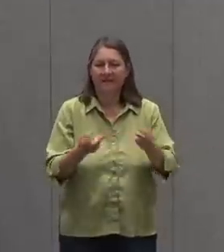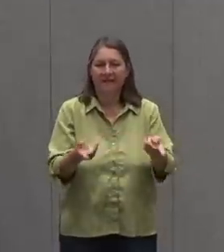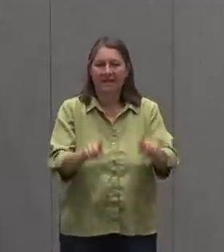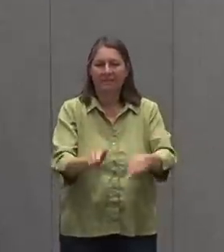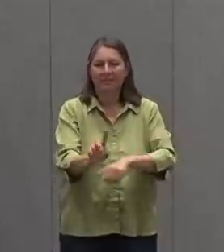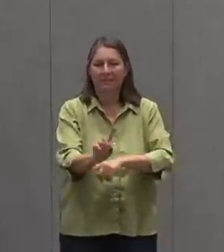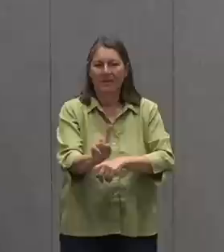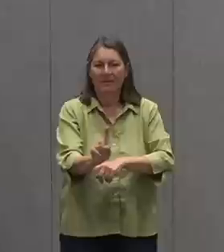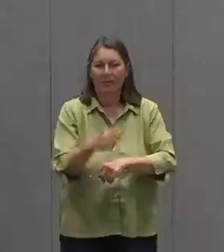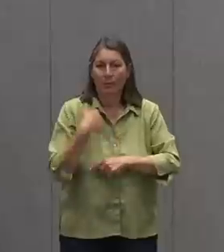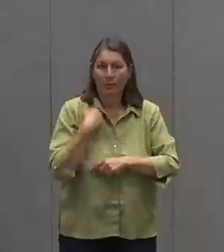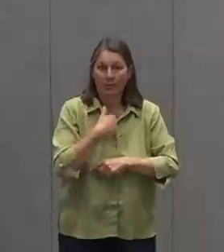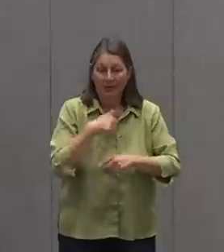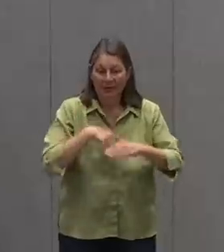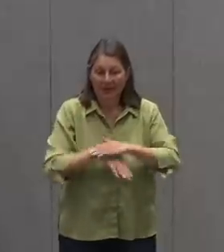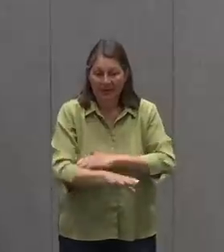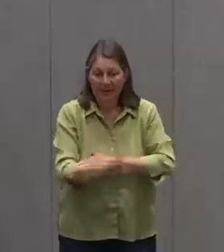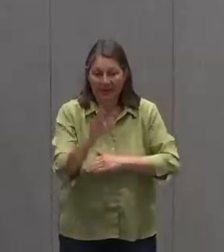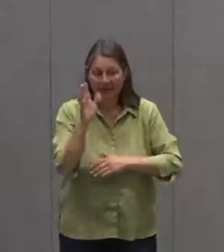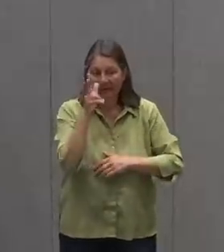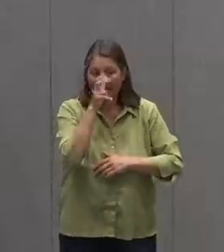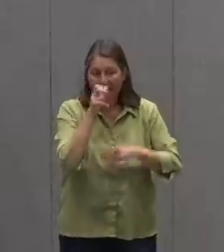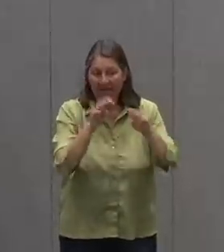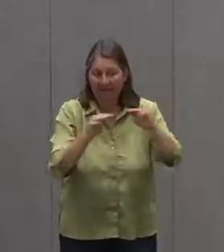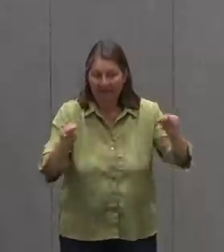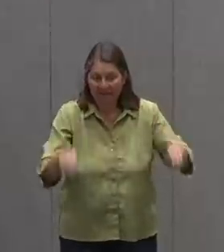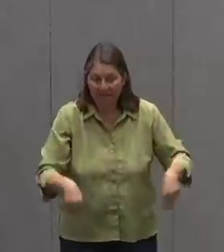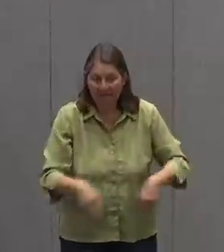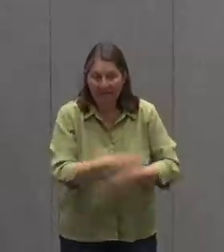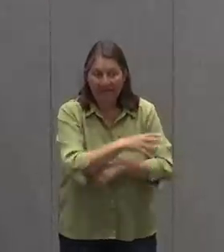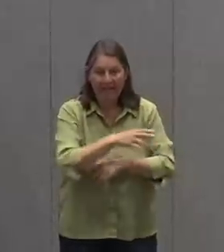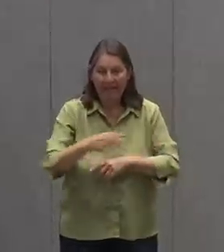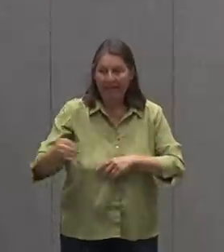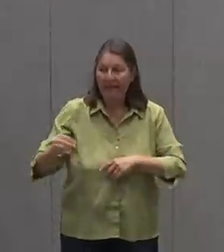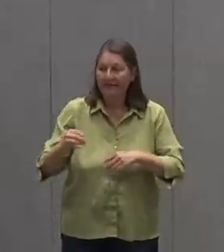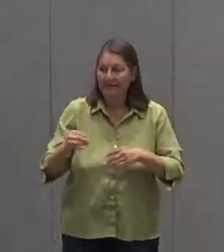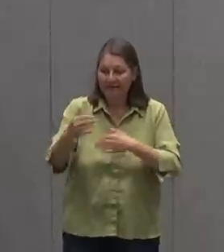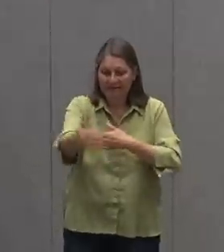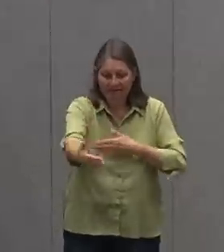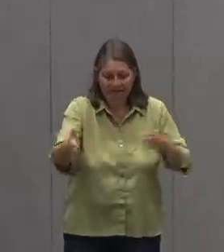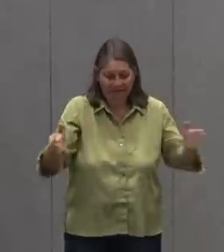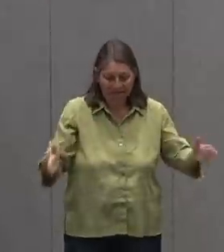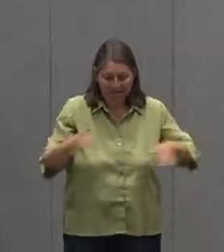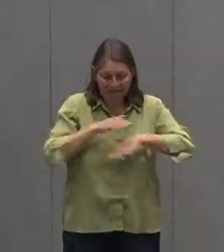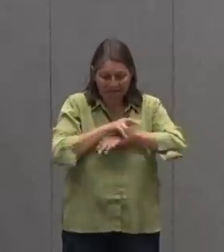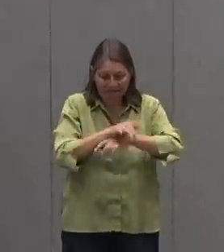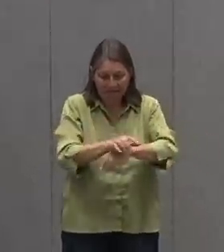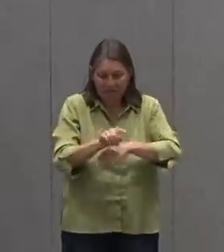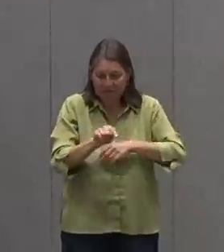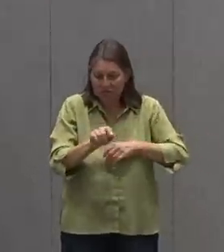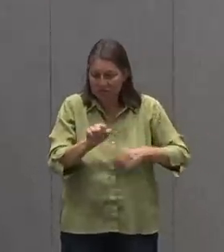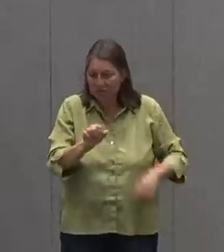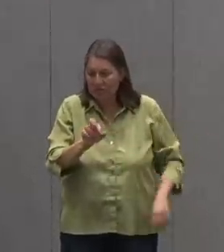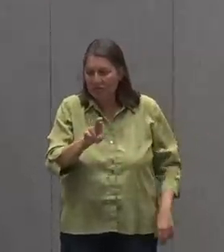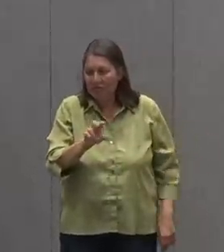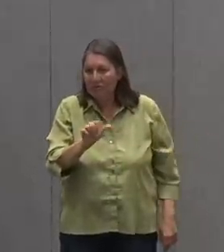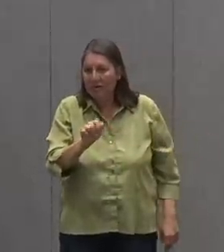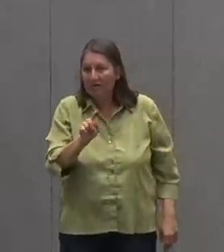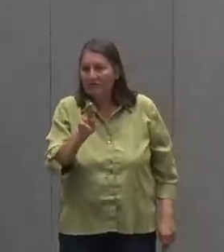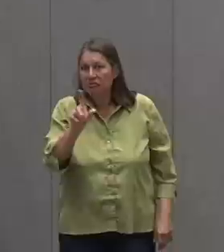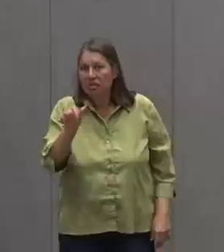Albuquerque Bugarium, and the tarantula terrarium is empty. This beautiful picture